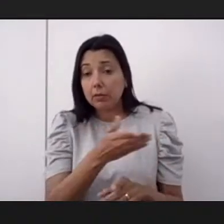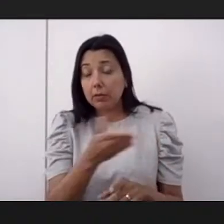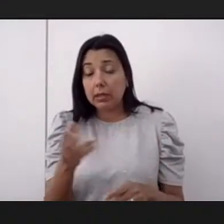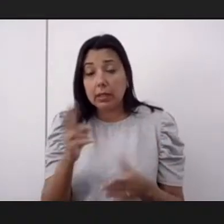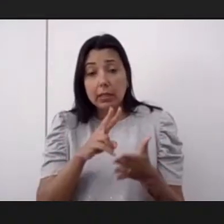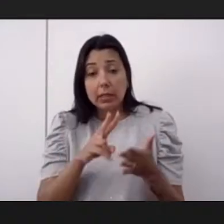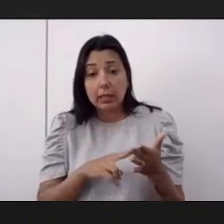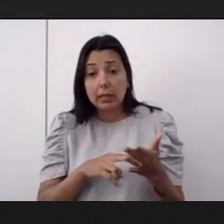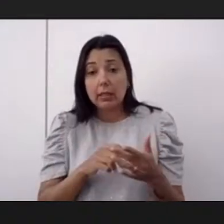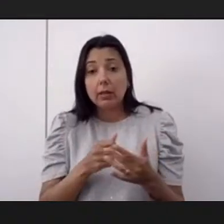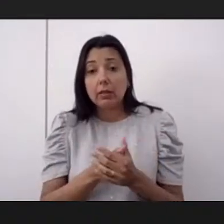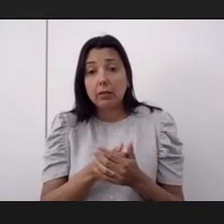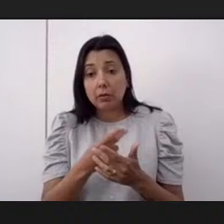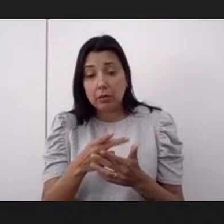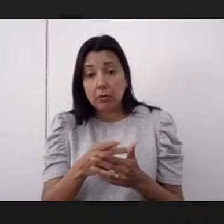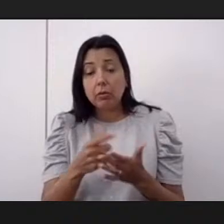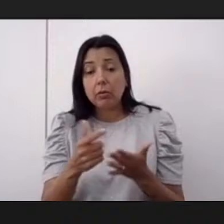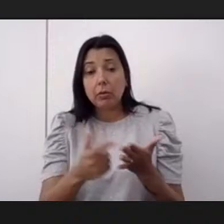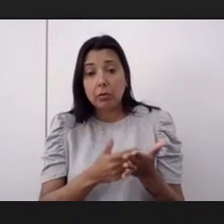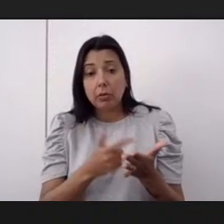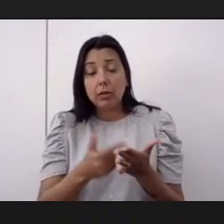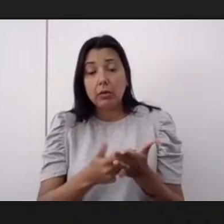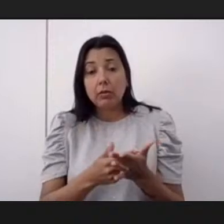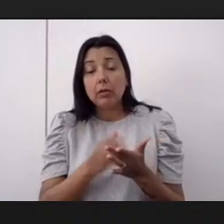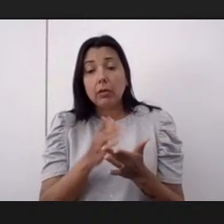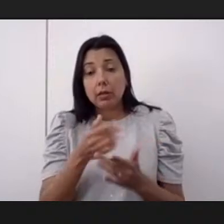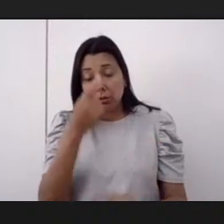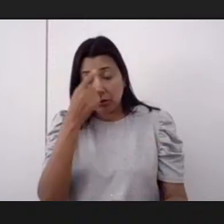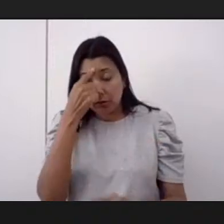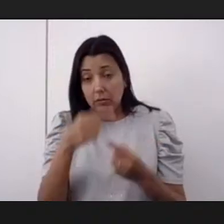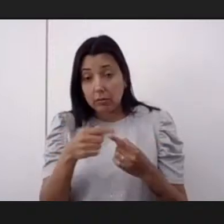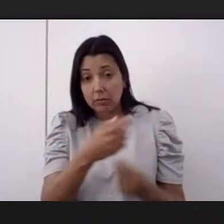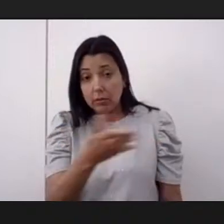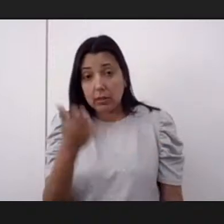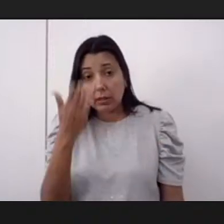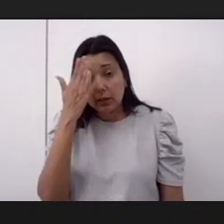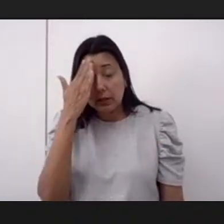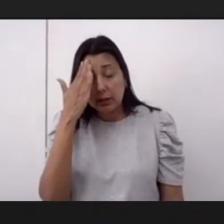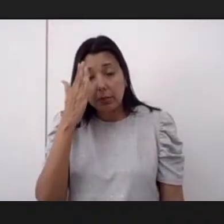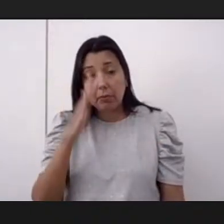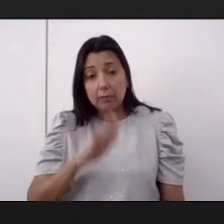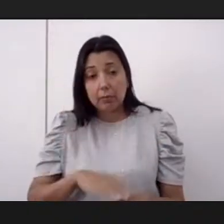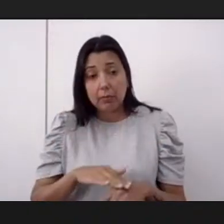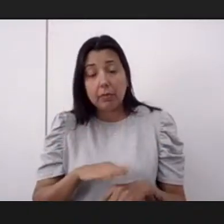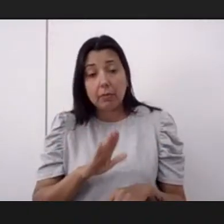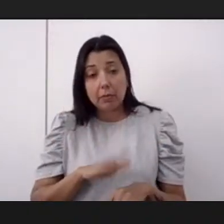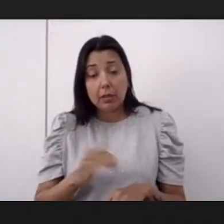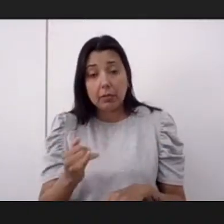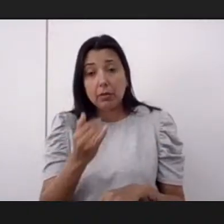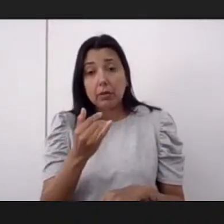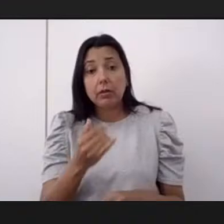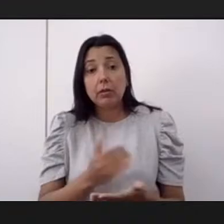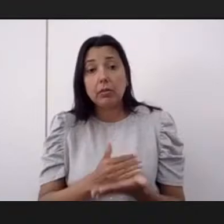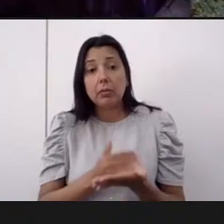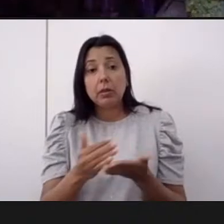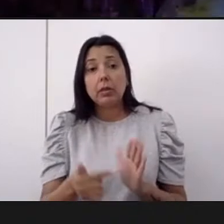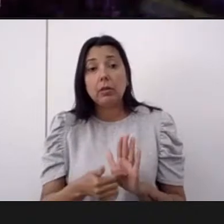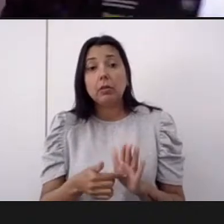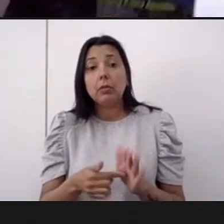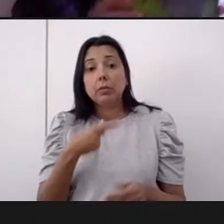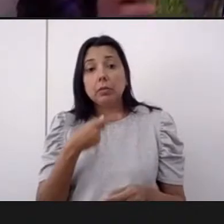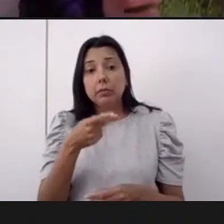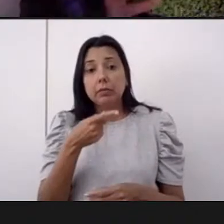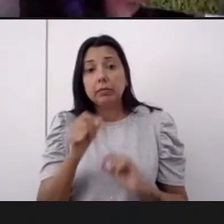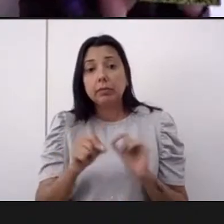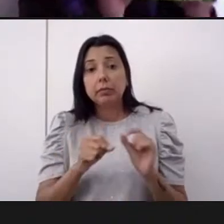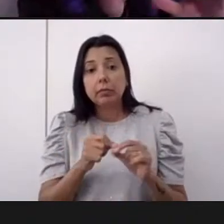it's more familiar. And in what I tried to present just before is, perhaps I shouldn't